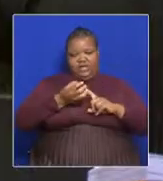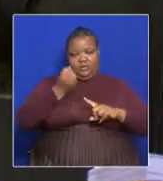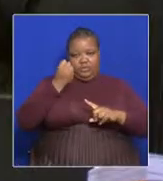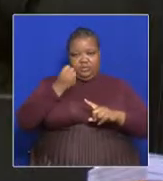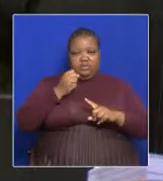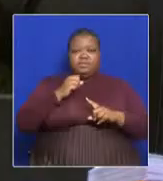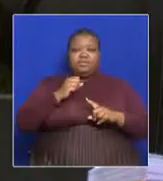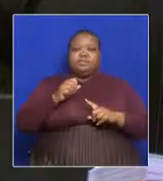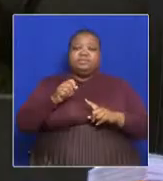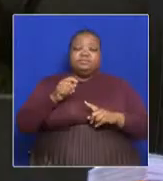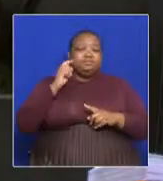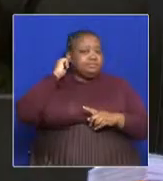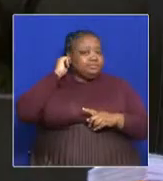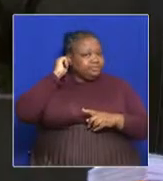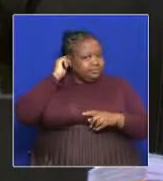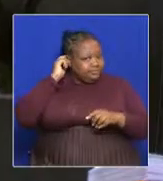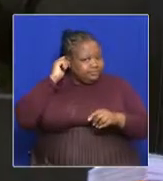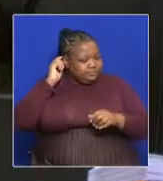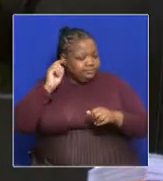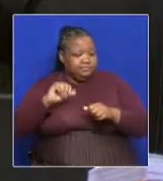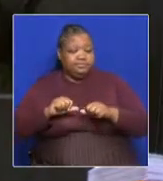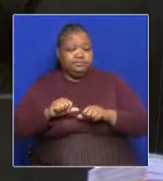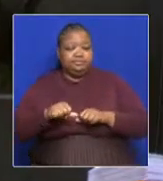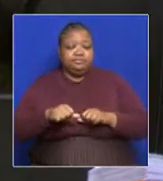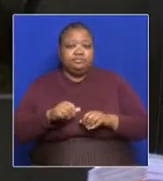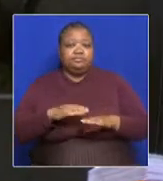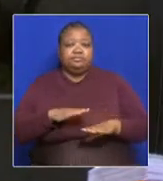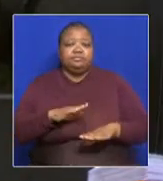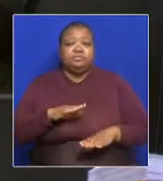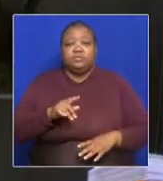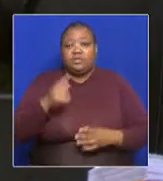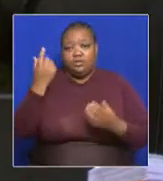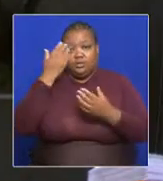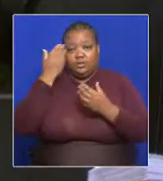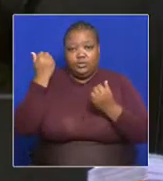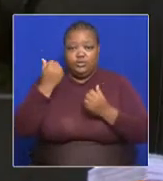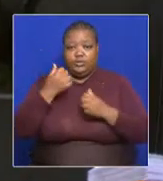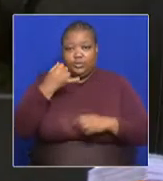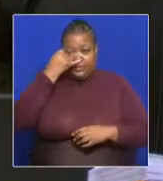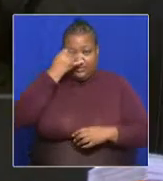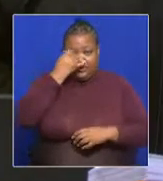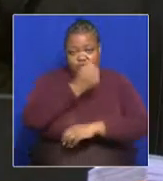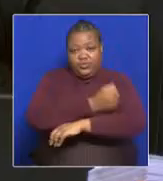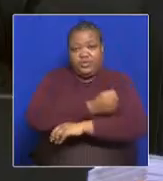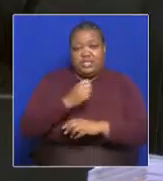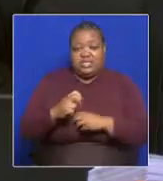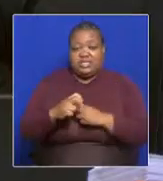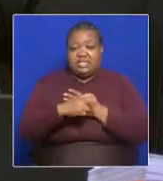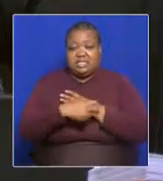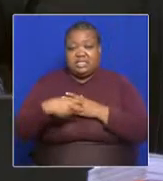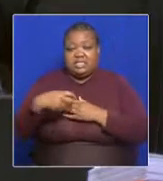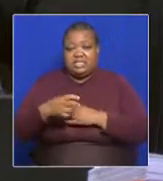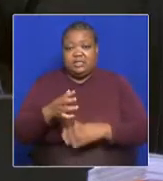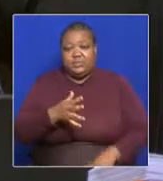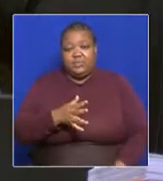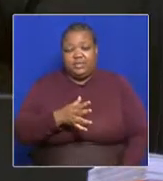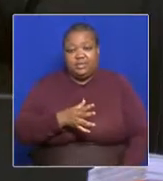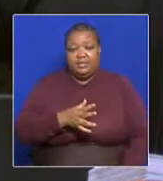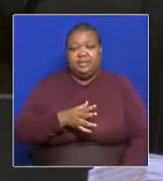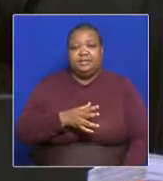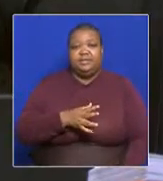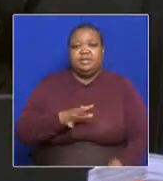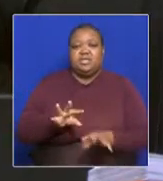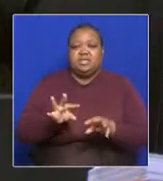step further and say, even if you didn't know that these drugs were going to be stolen, just looking at how everything was done